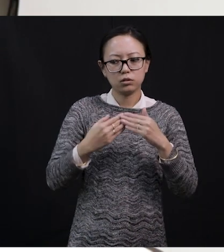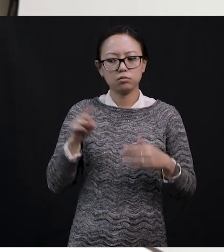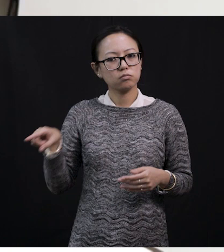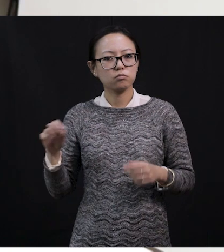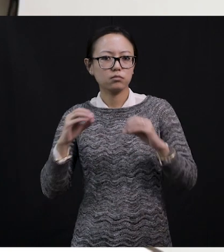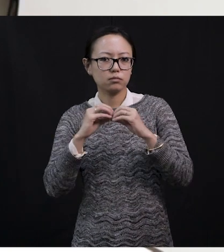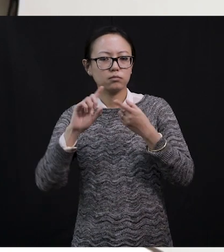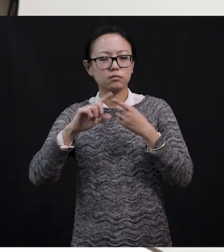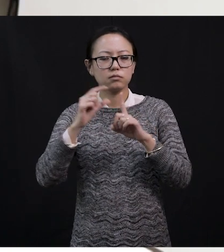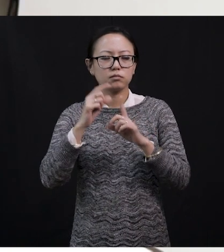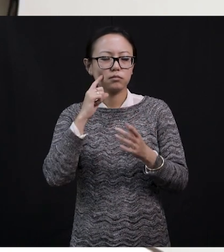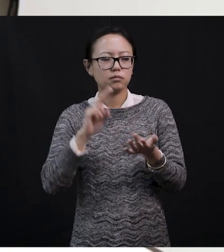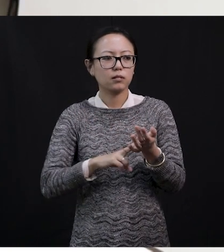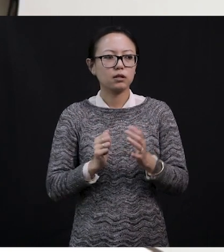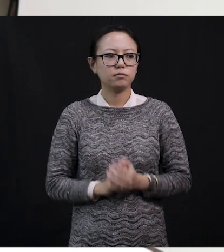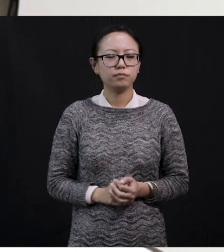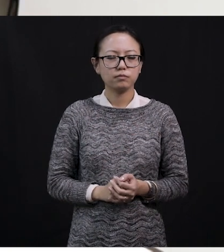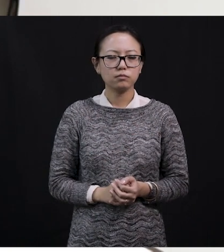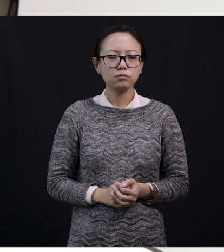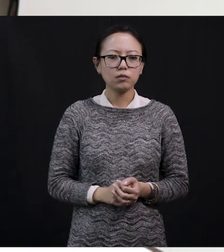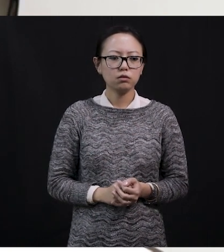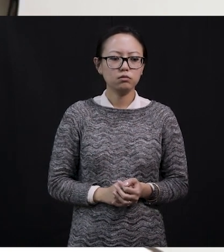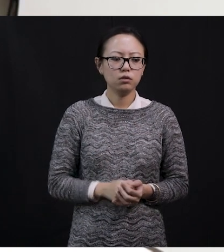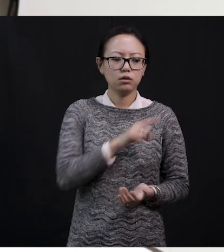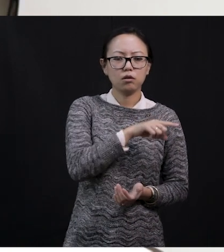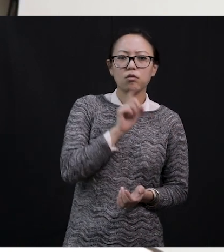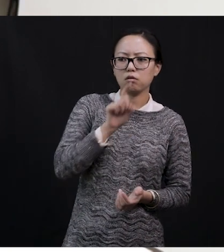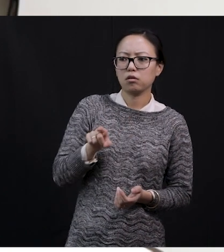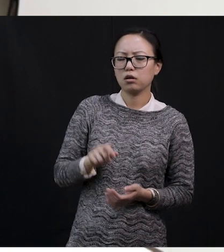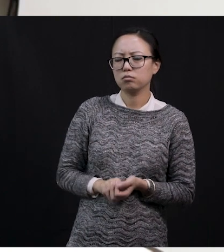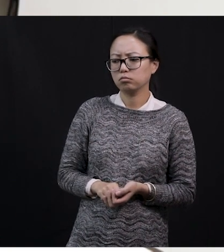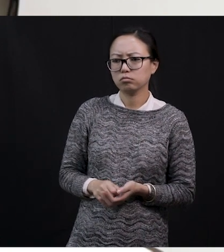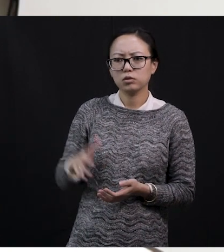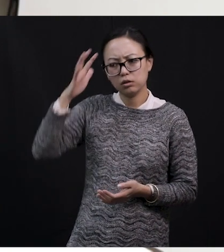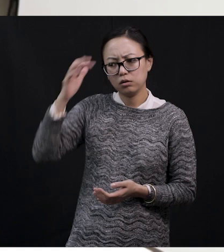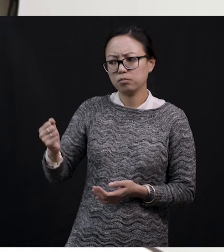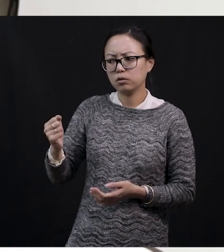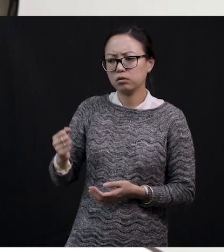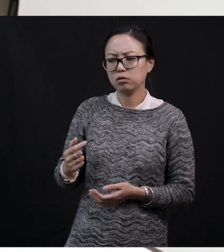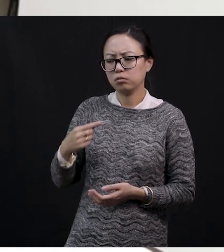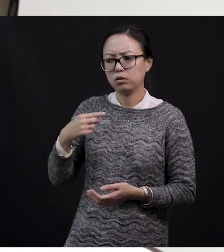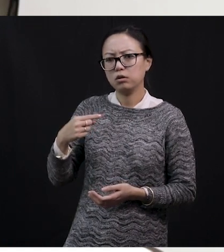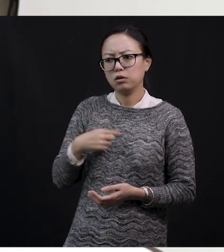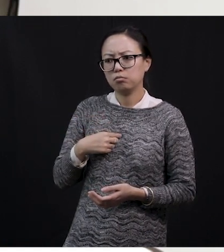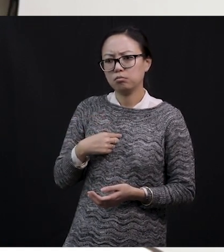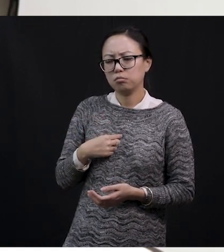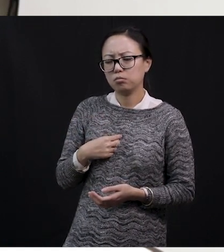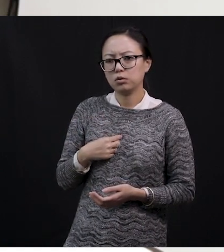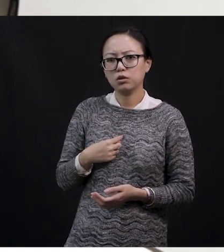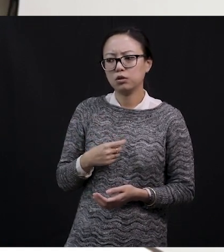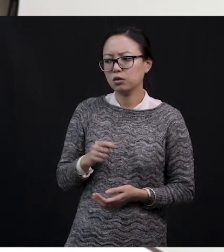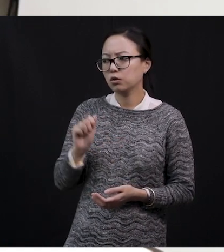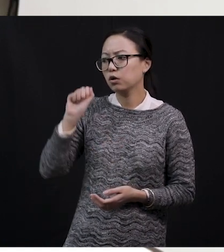you don't remember that. It was I who fixed up your railway booking for Ranchi. So replied Chunilal. Now, don't you think